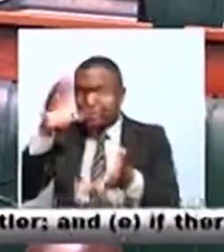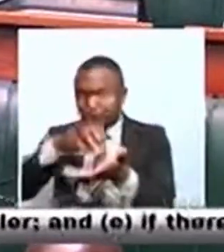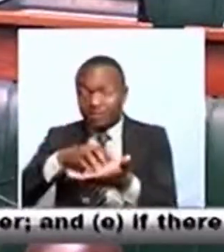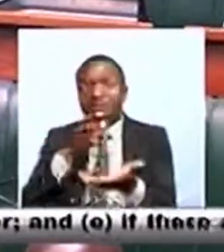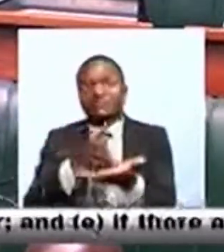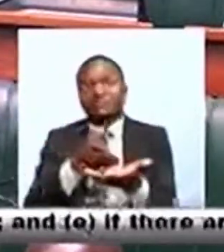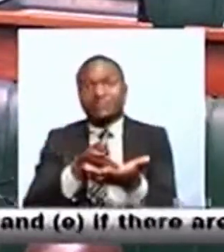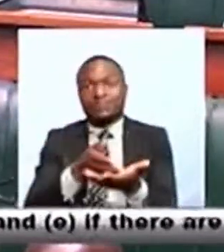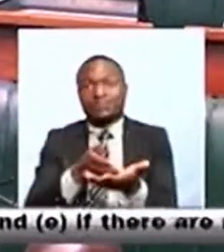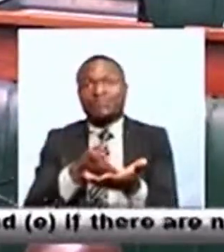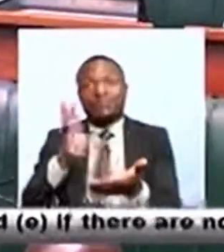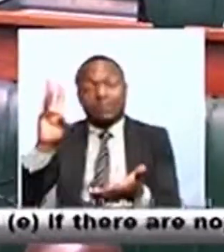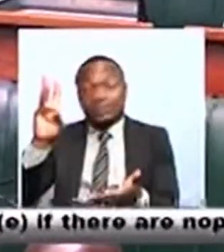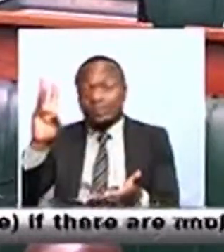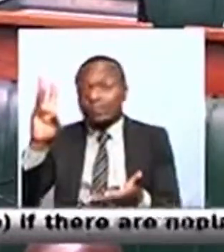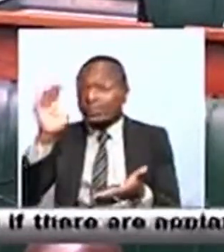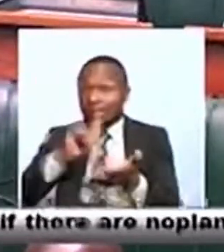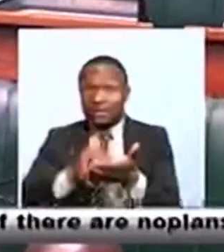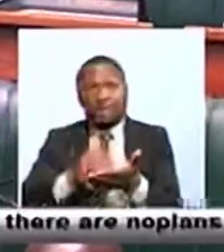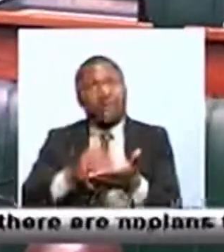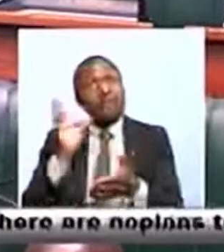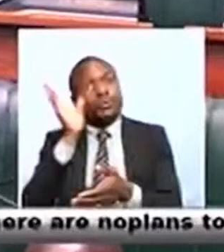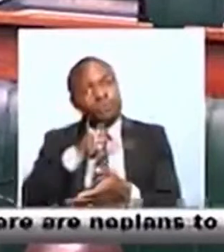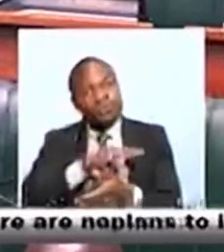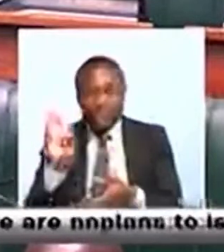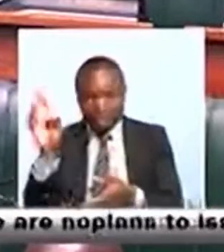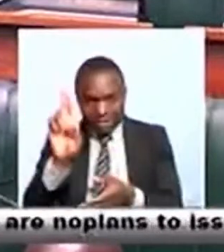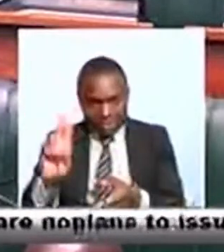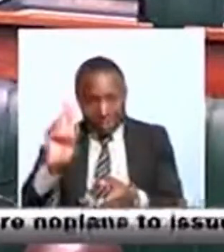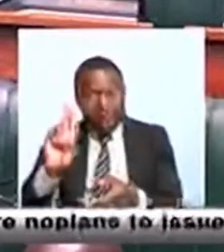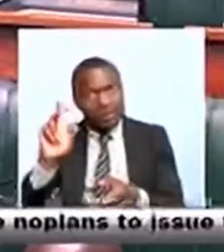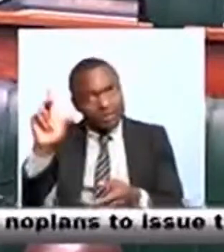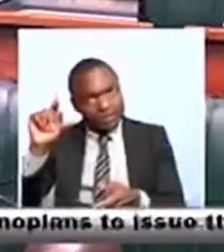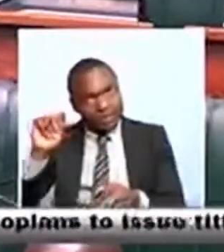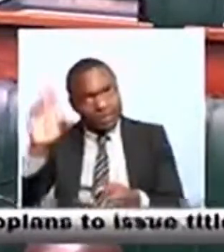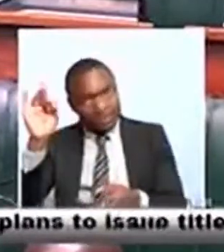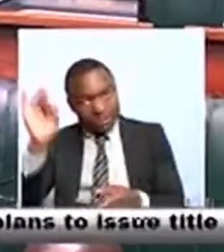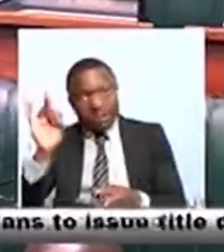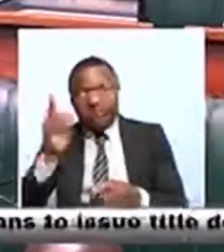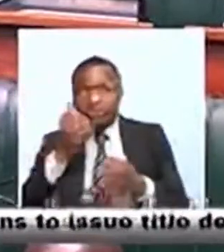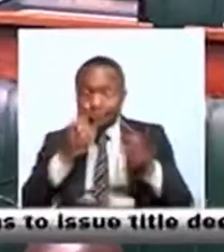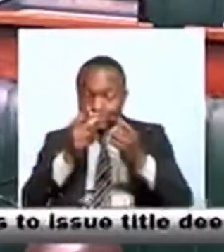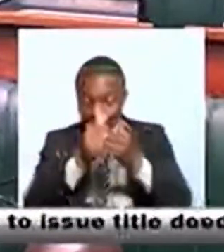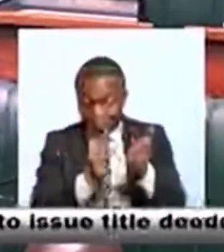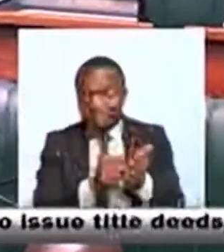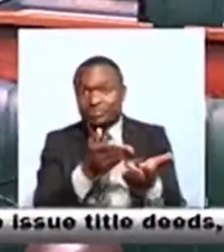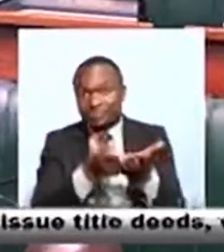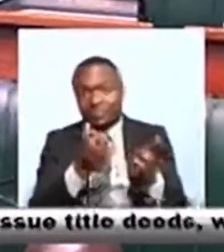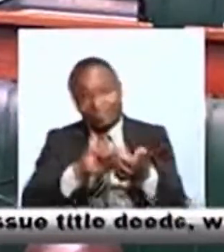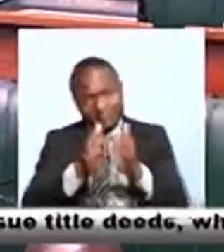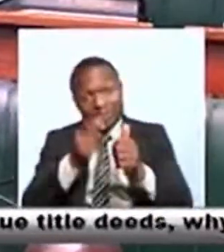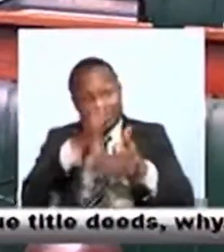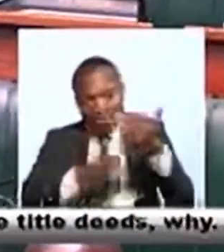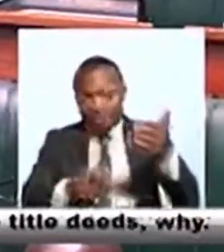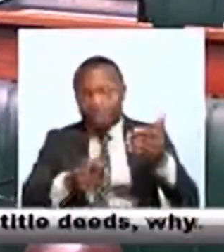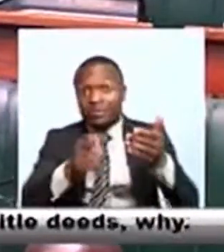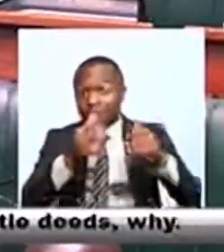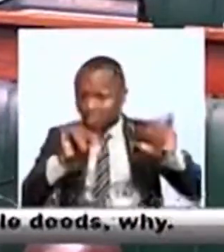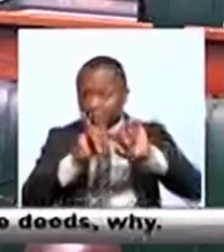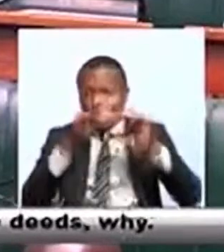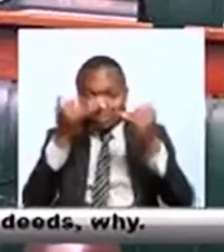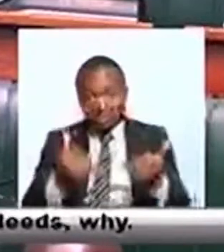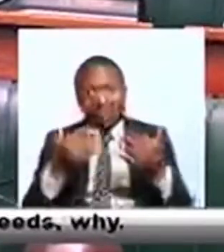consumed as of 2019 when we were handling this problem. I think that what is important now is to have